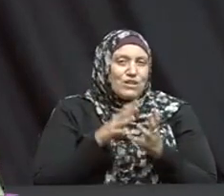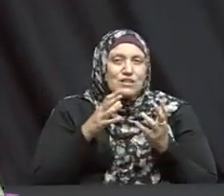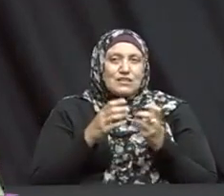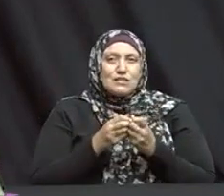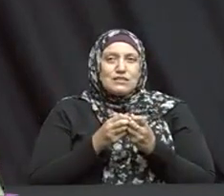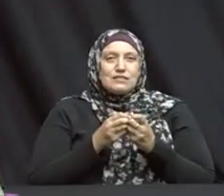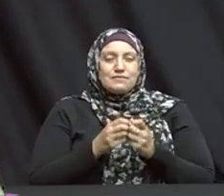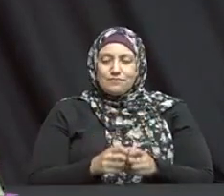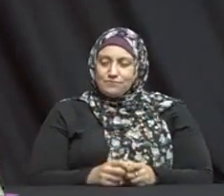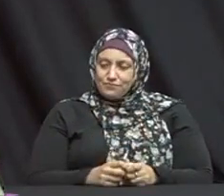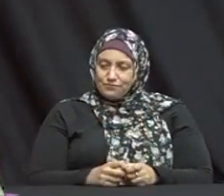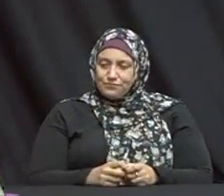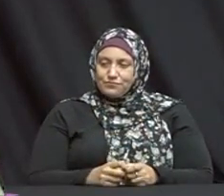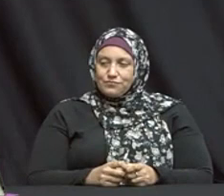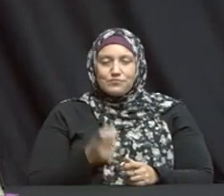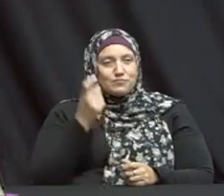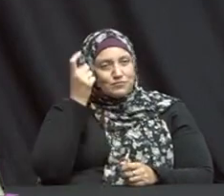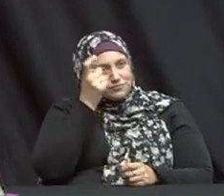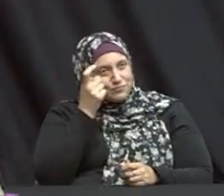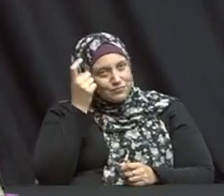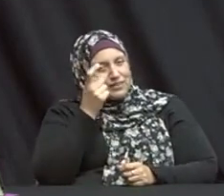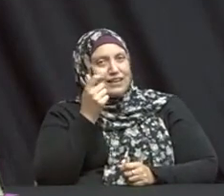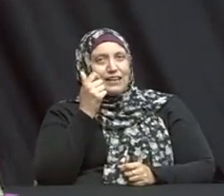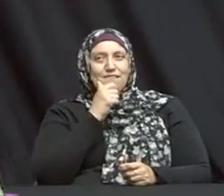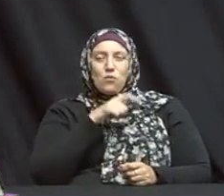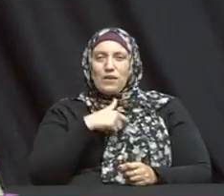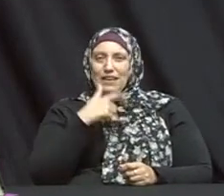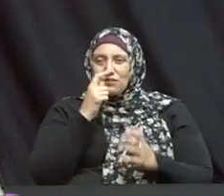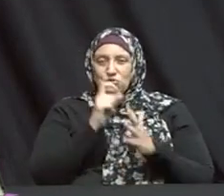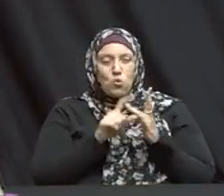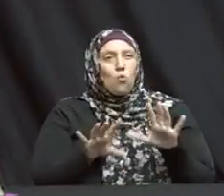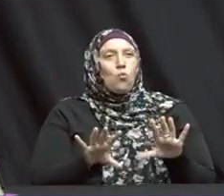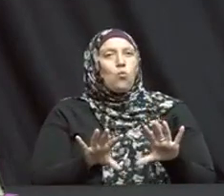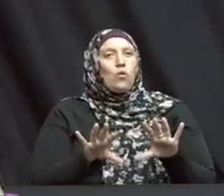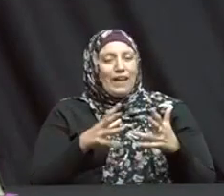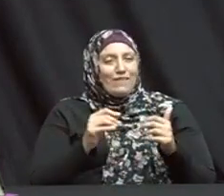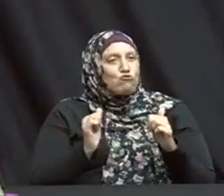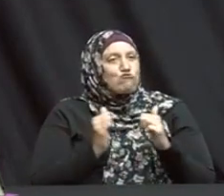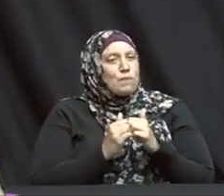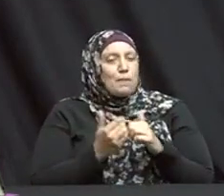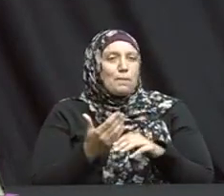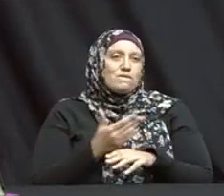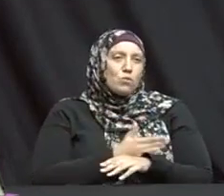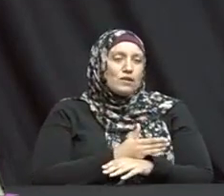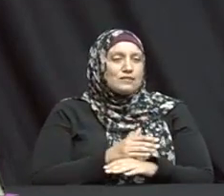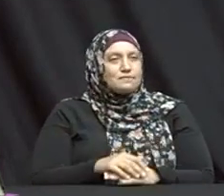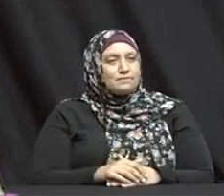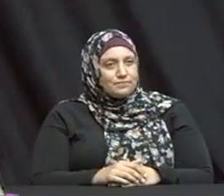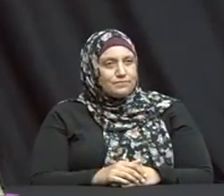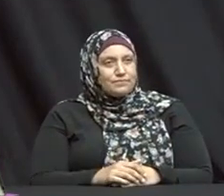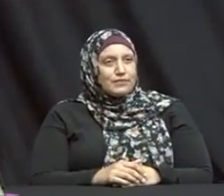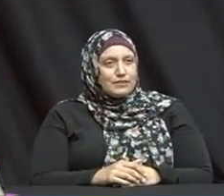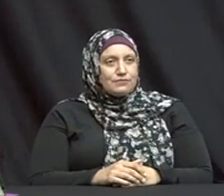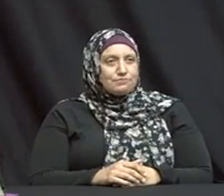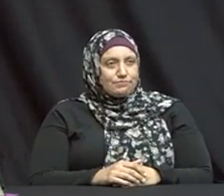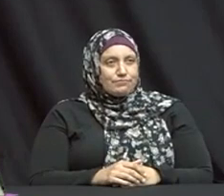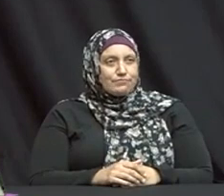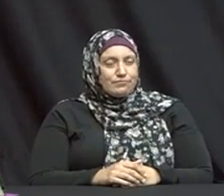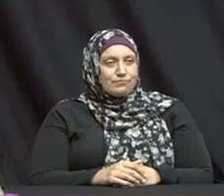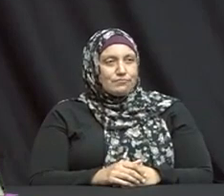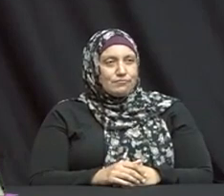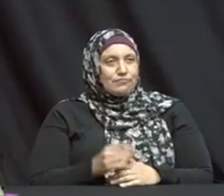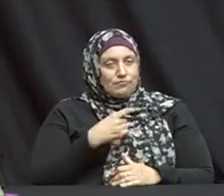to effect that without having an agreement beforehand. I think it'll be very difficult not to have an